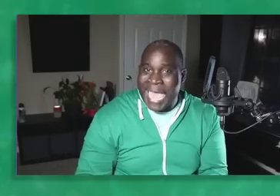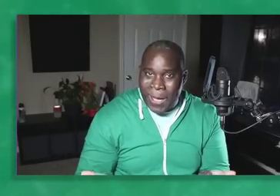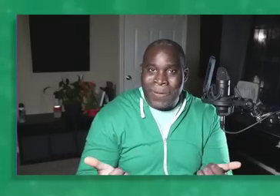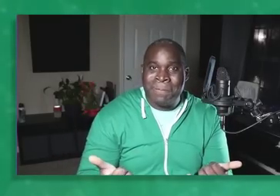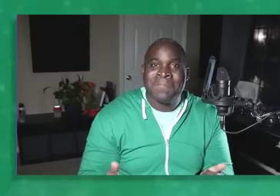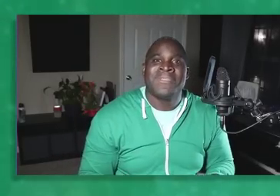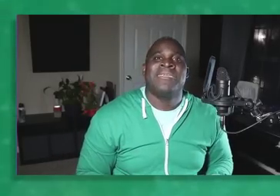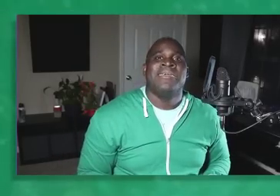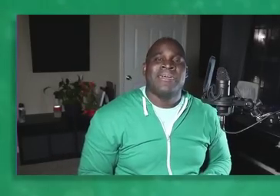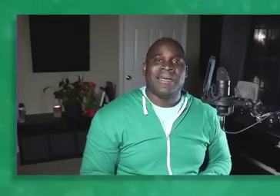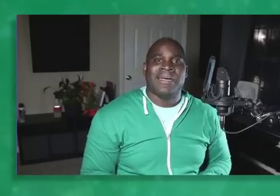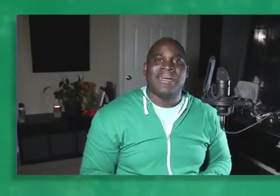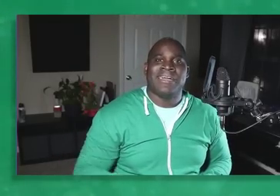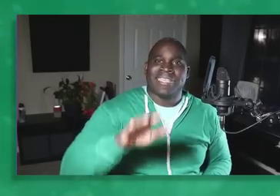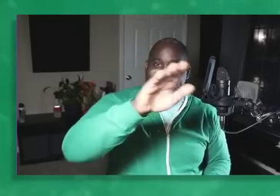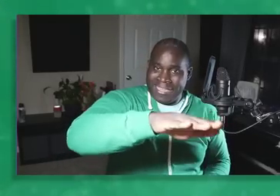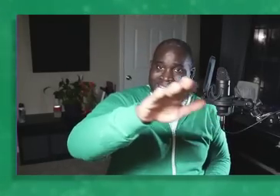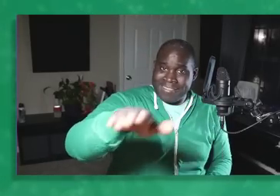But now,